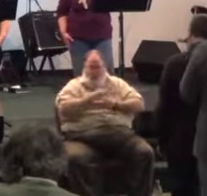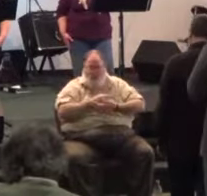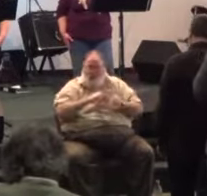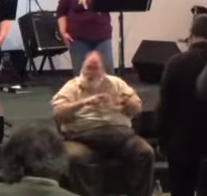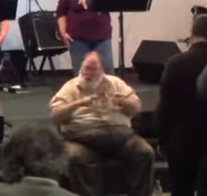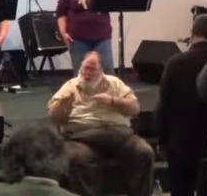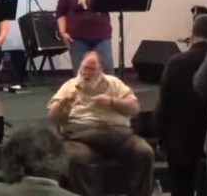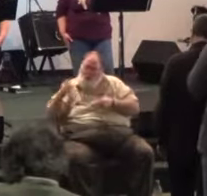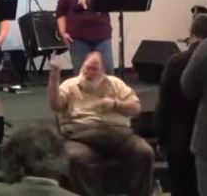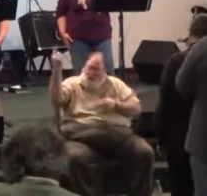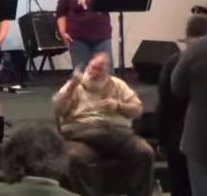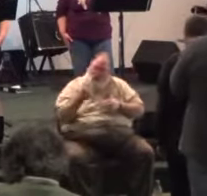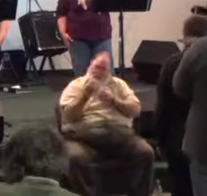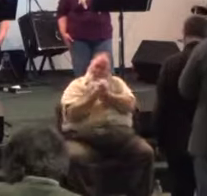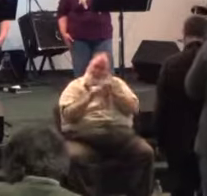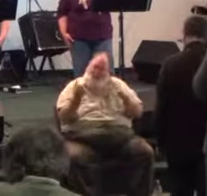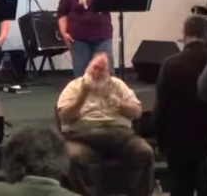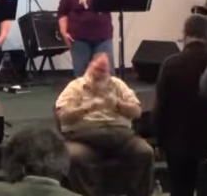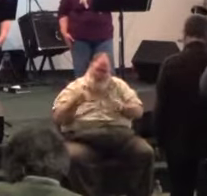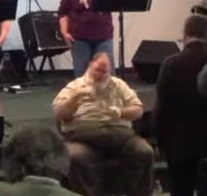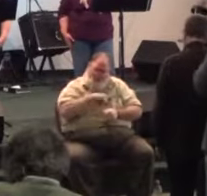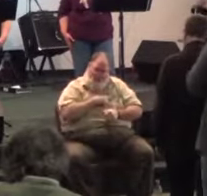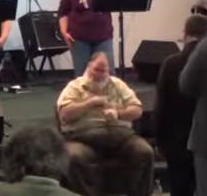ready to come and save each and one of us.